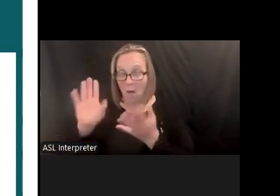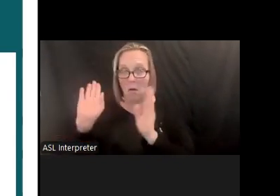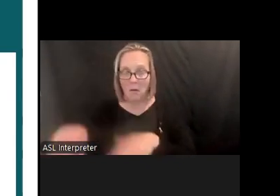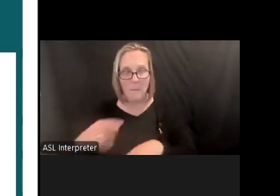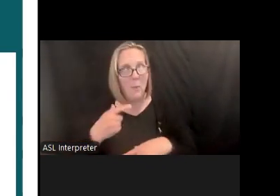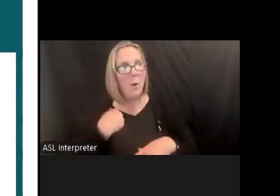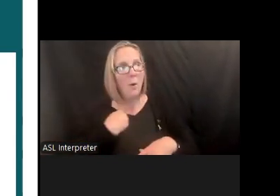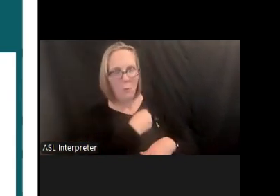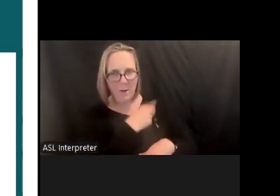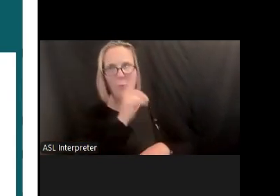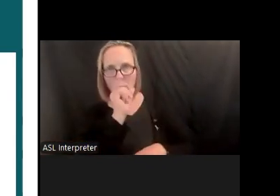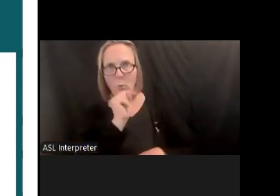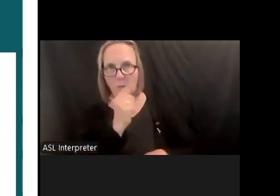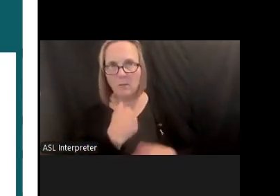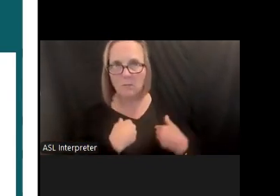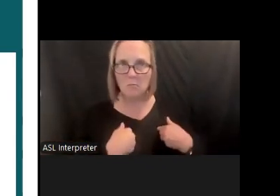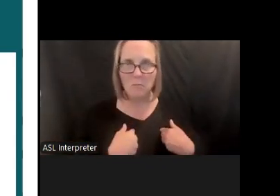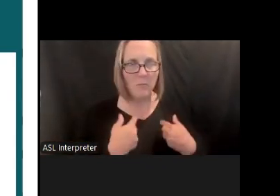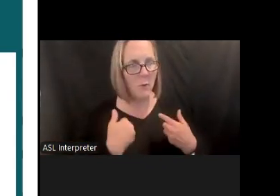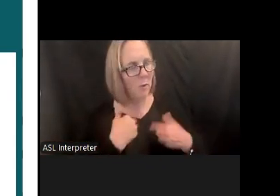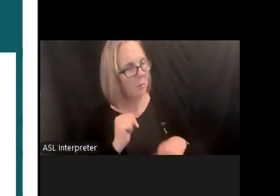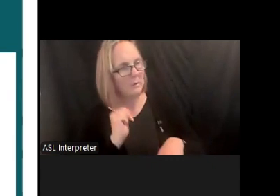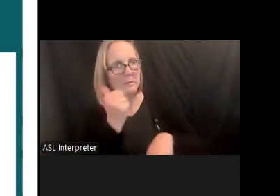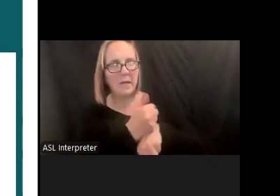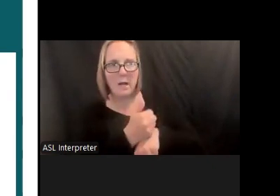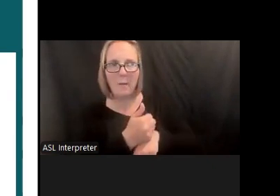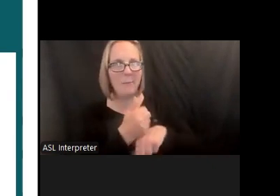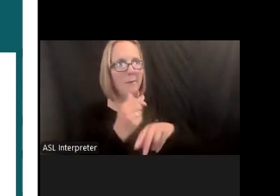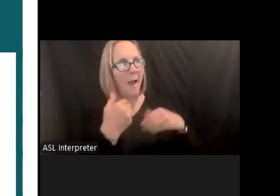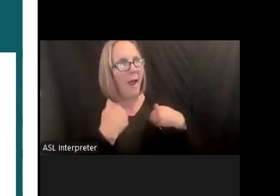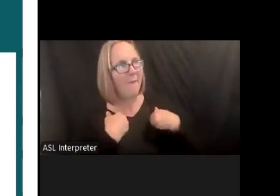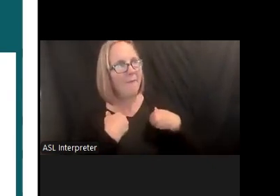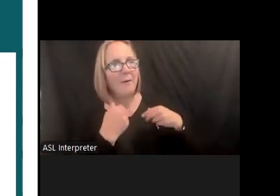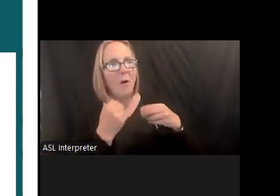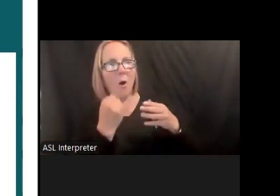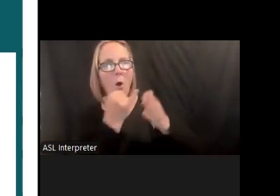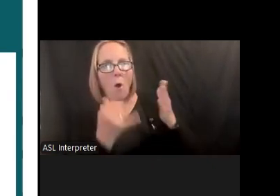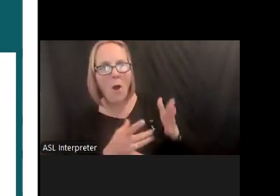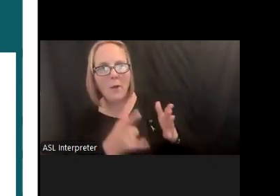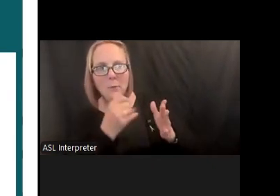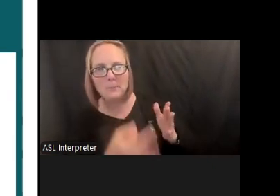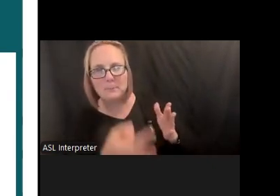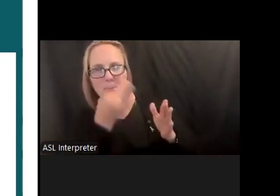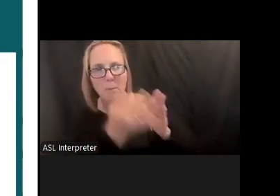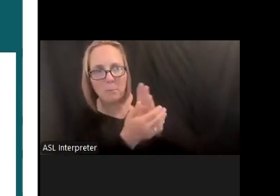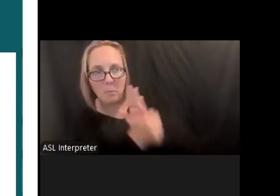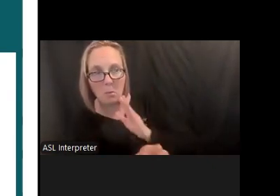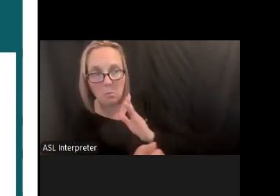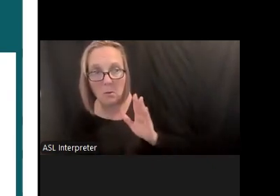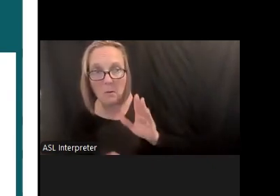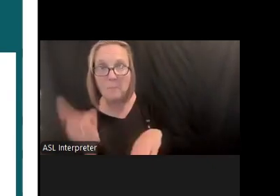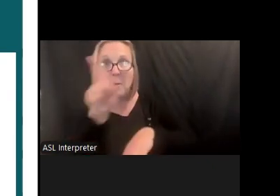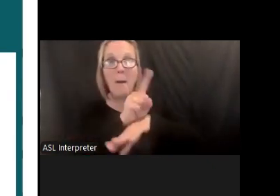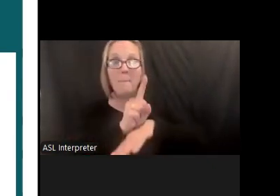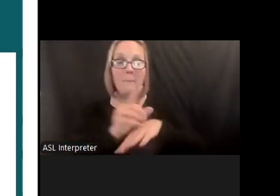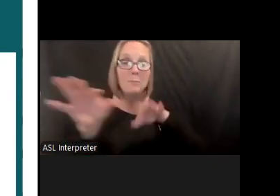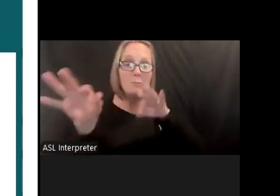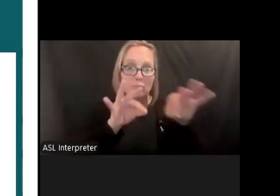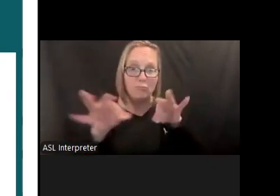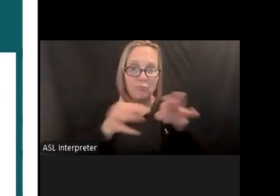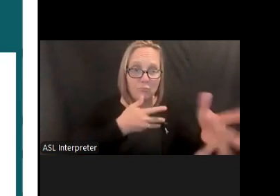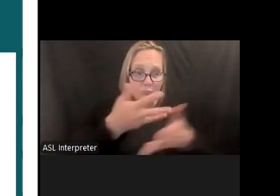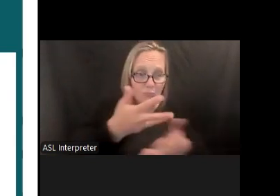to have these really world-renowned, talented artists show the kids how they can,